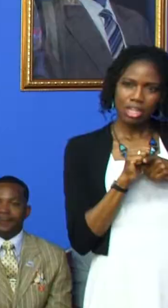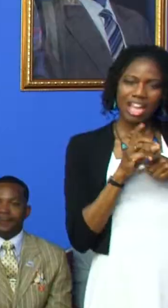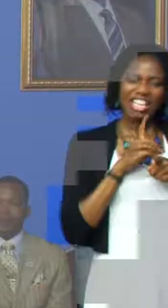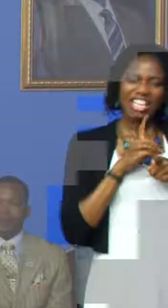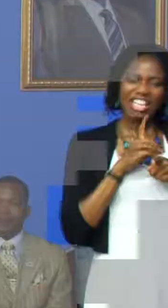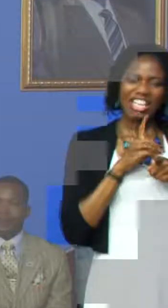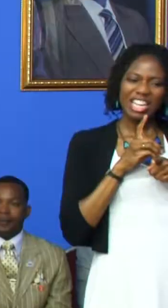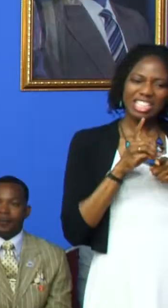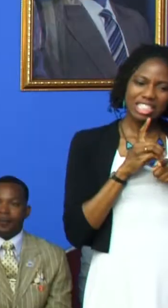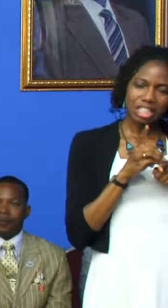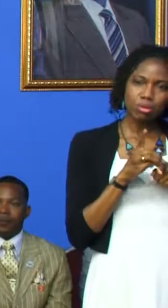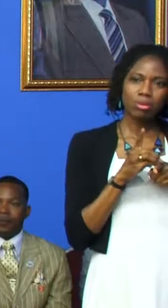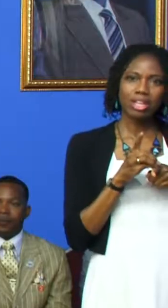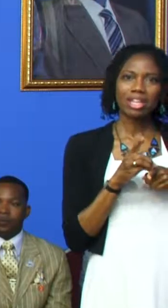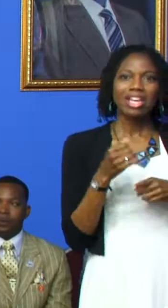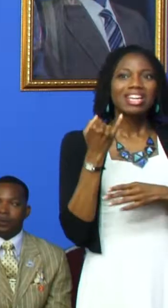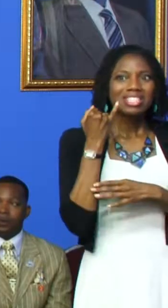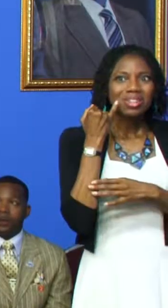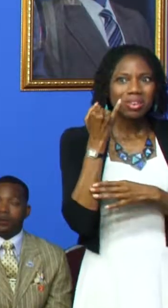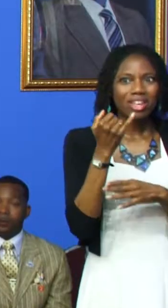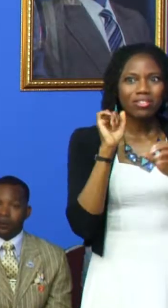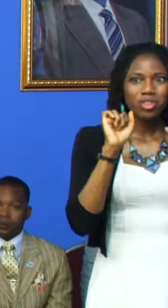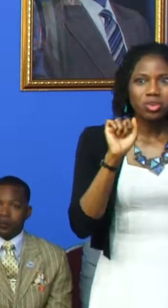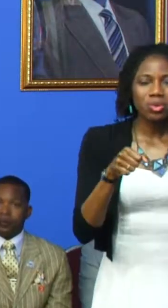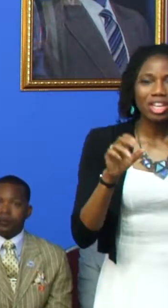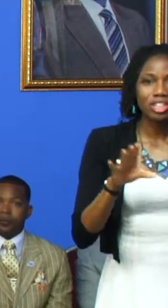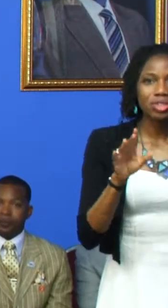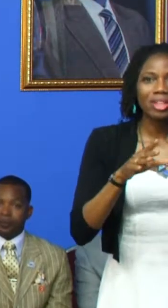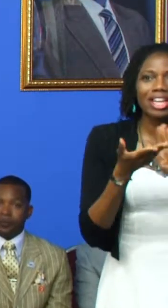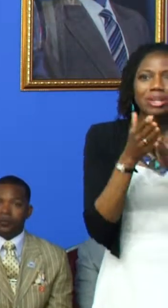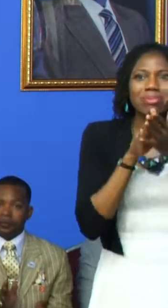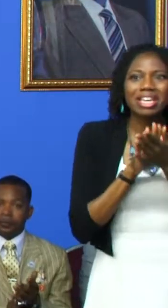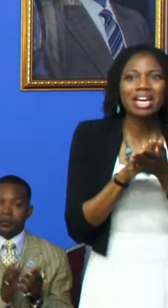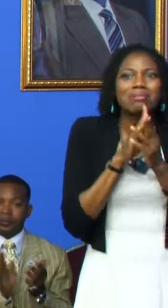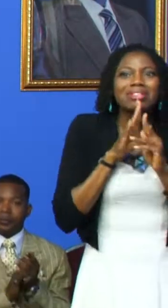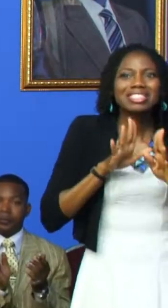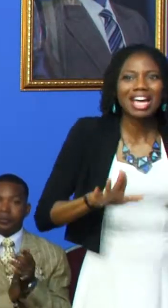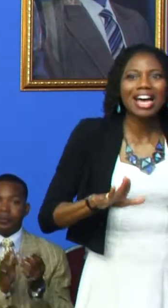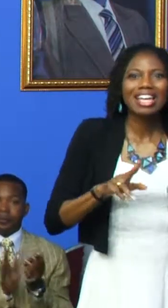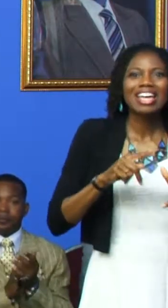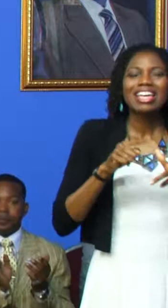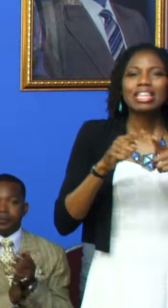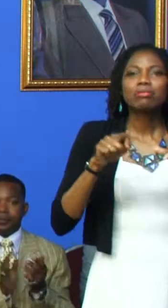silent, you can get more than that to vote. And you get more than that to boycott.